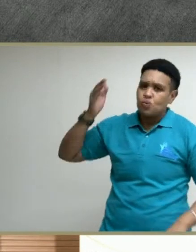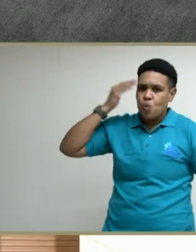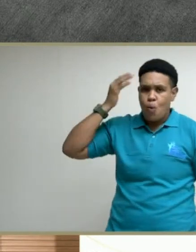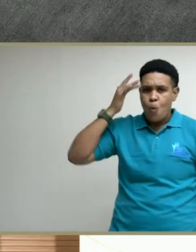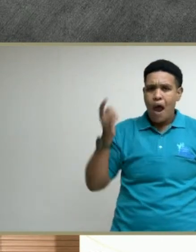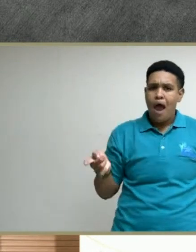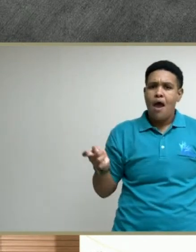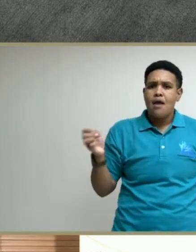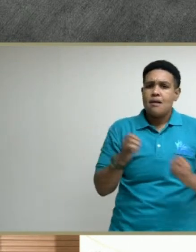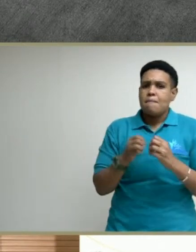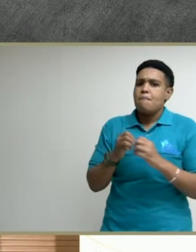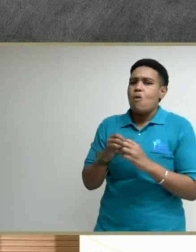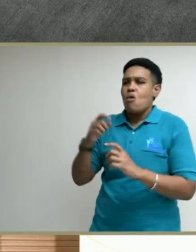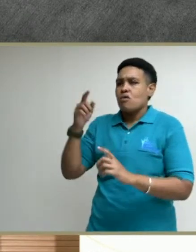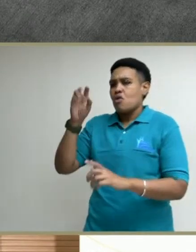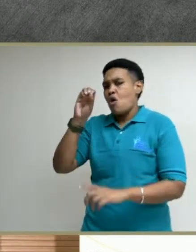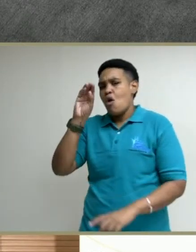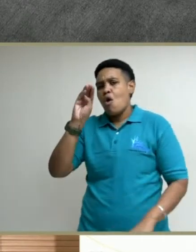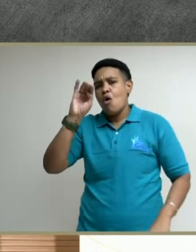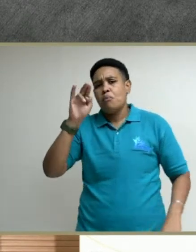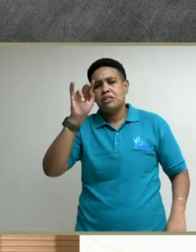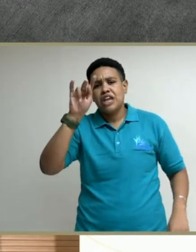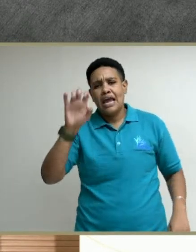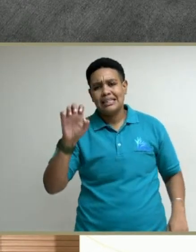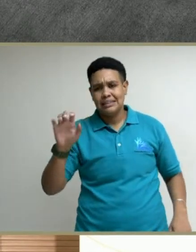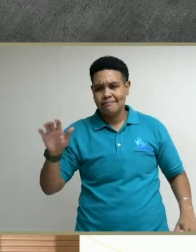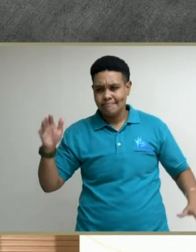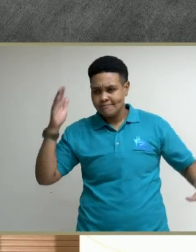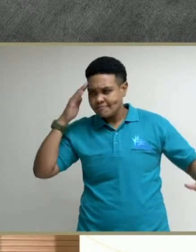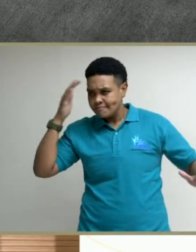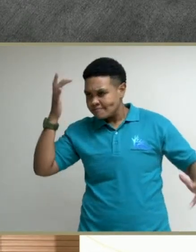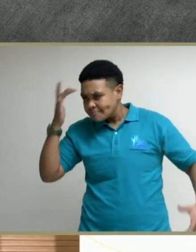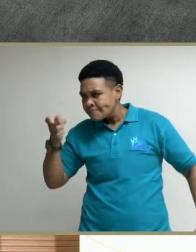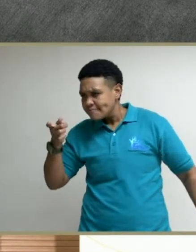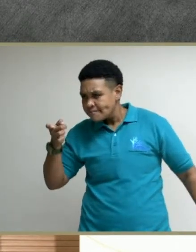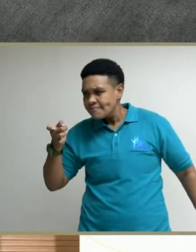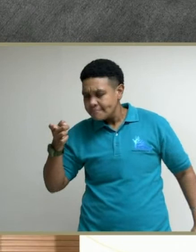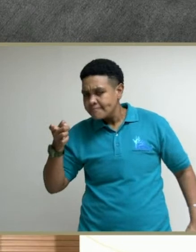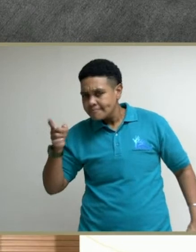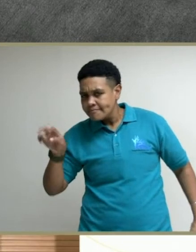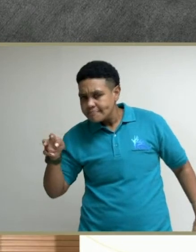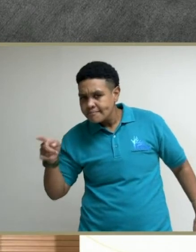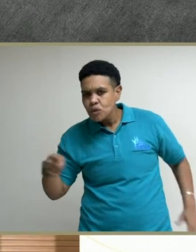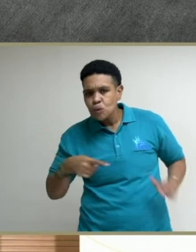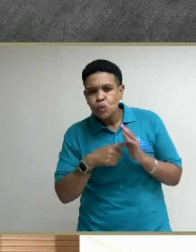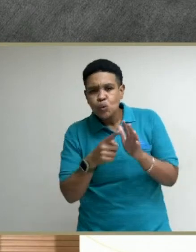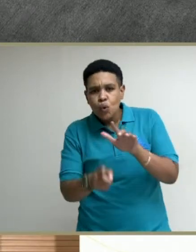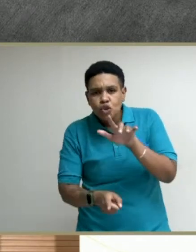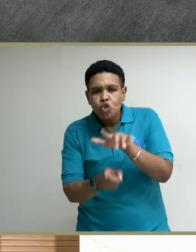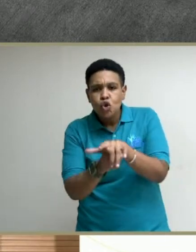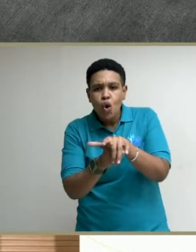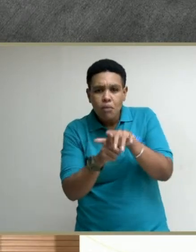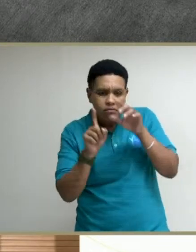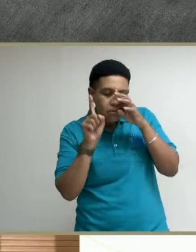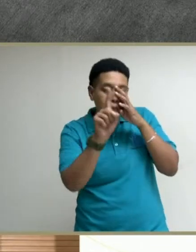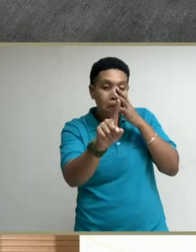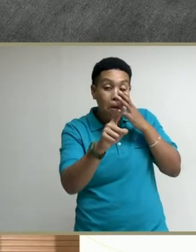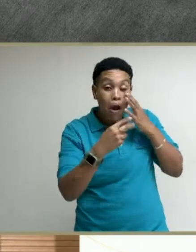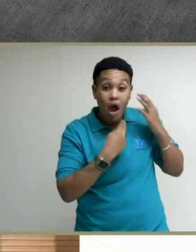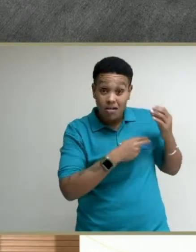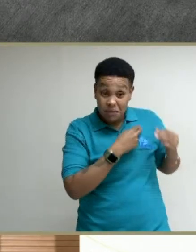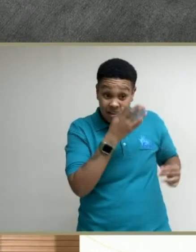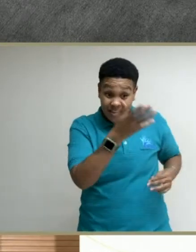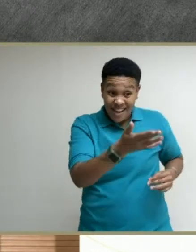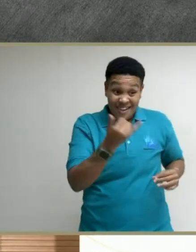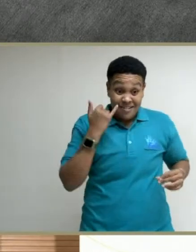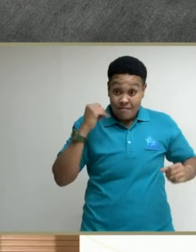is more objective, because once persons are sick, then they are going to show up in our facilities. The number